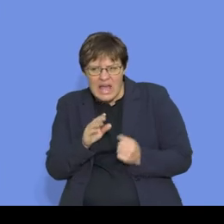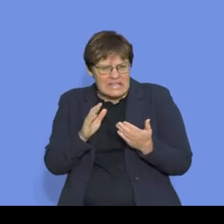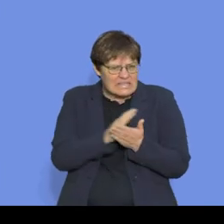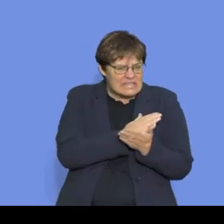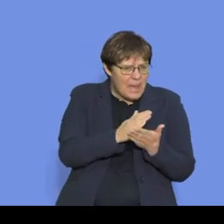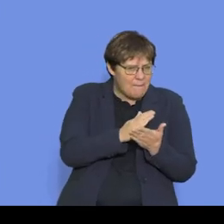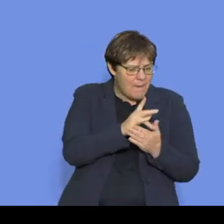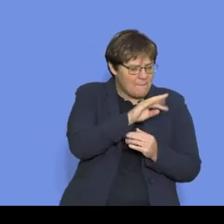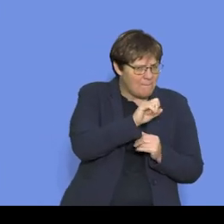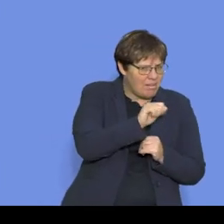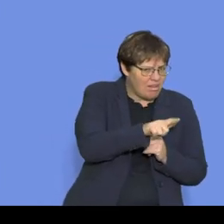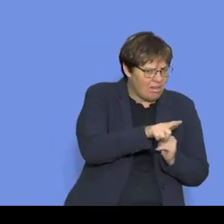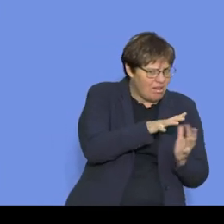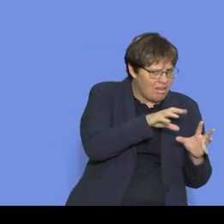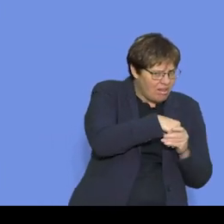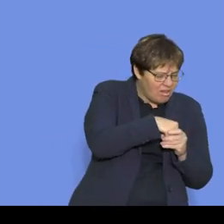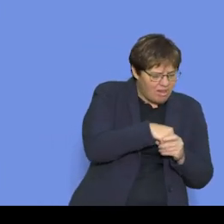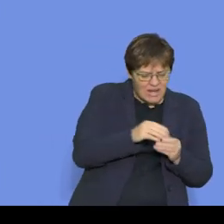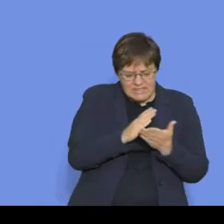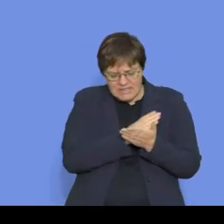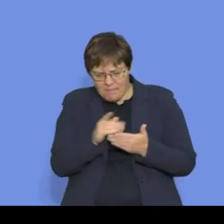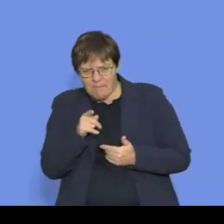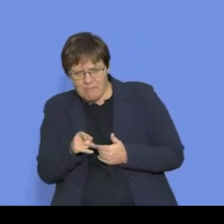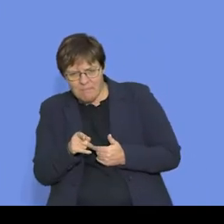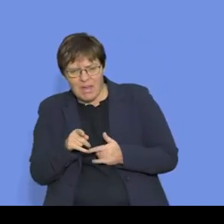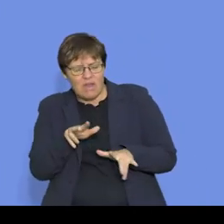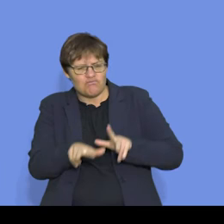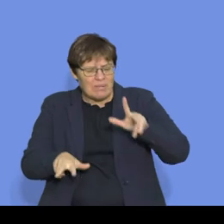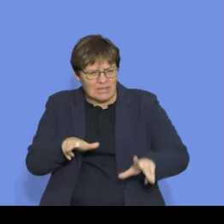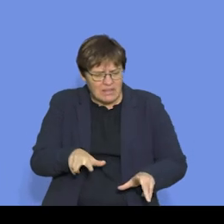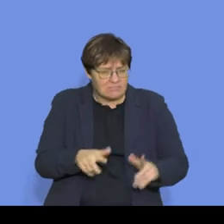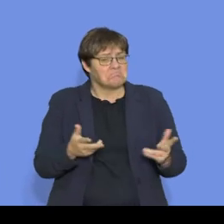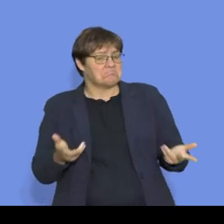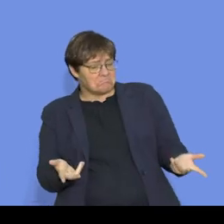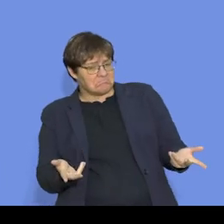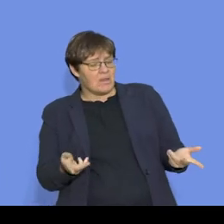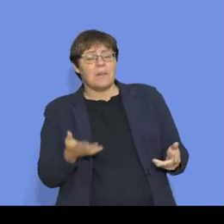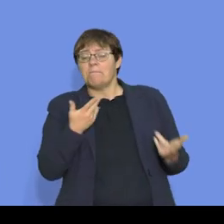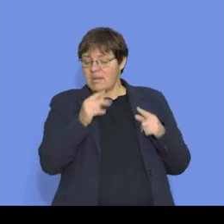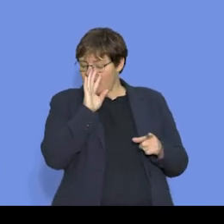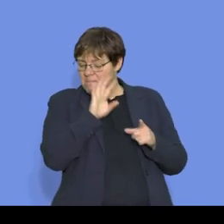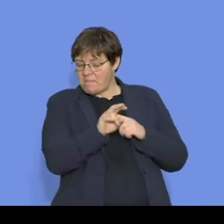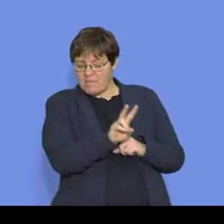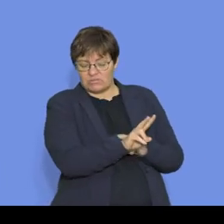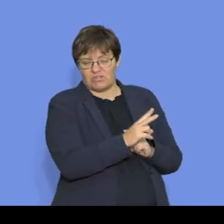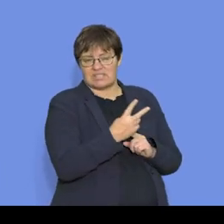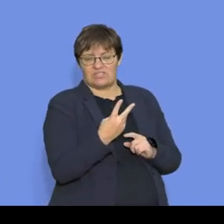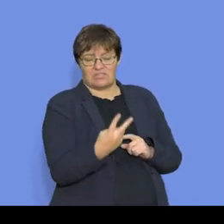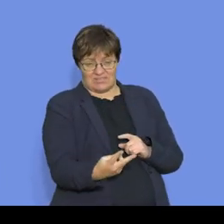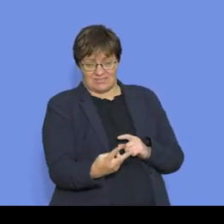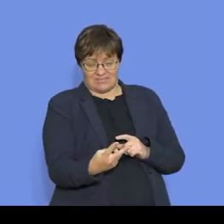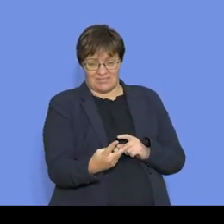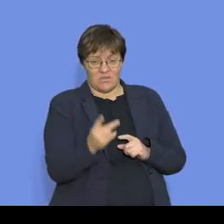some characteristics of mammals and some characteristics of reptiles. So it's also considered